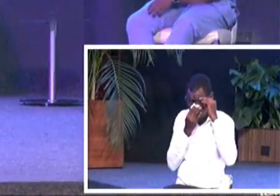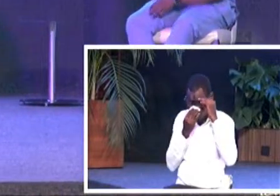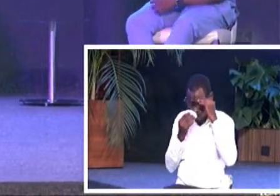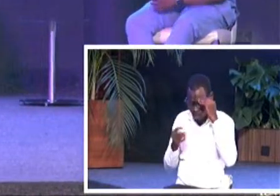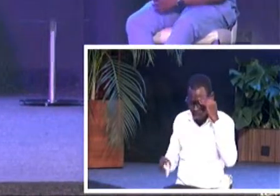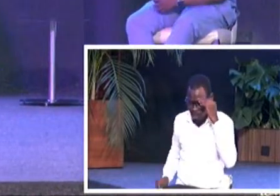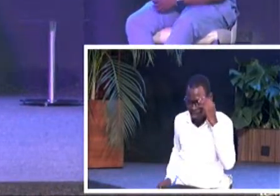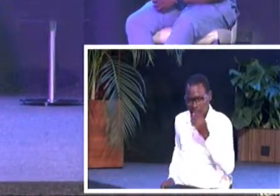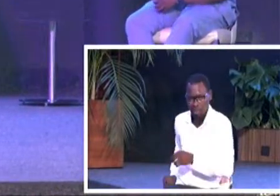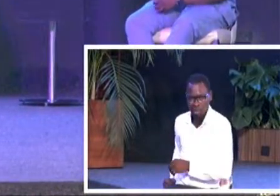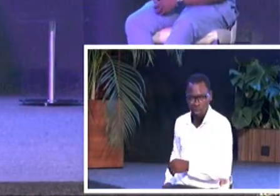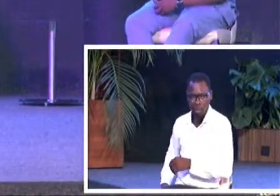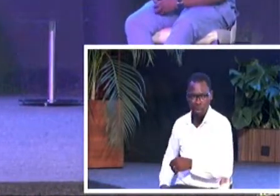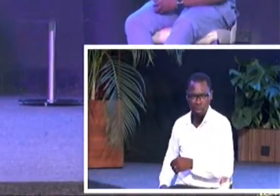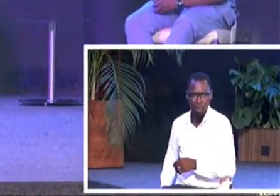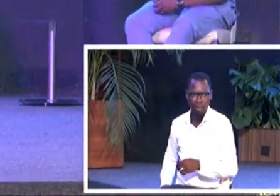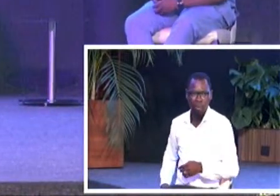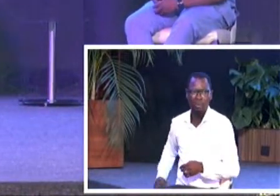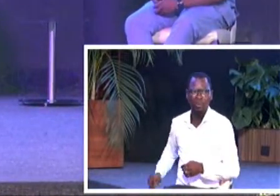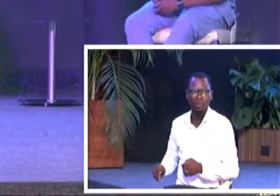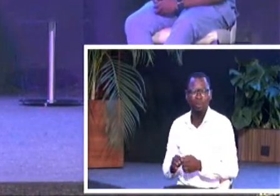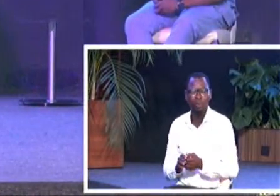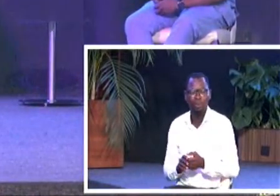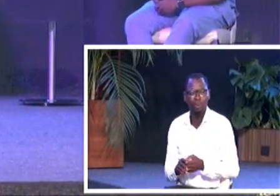the supply. That means for